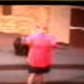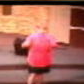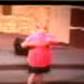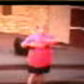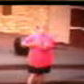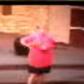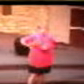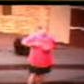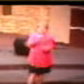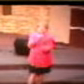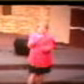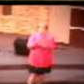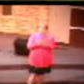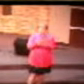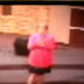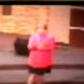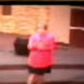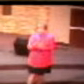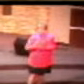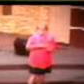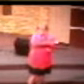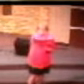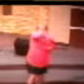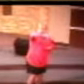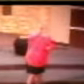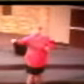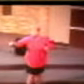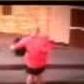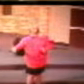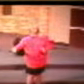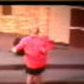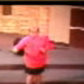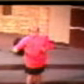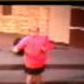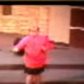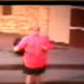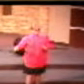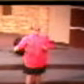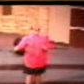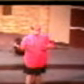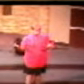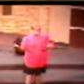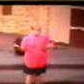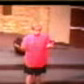will make his way across every one of them.